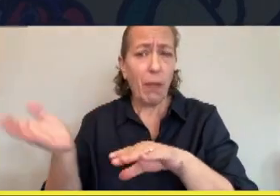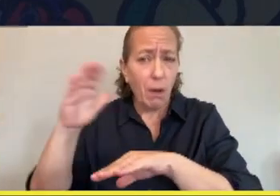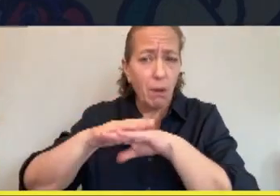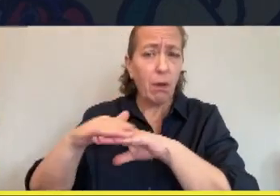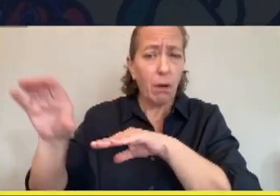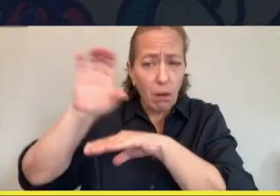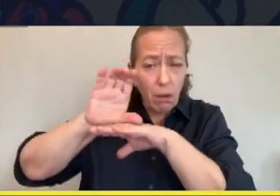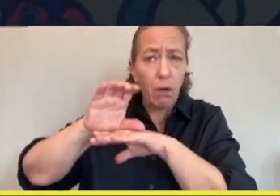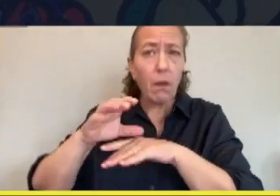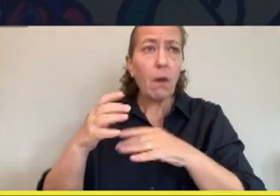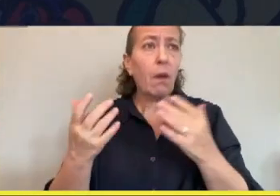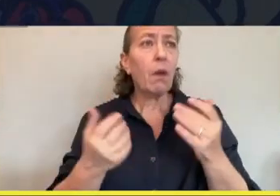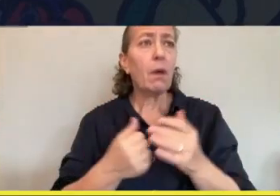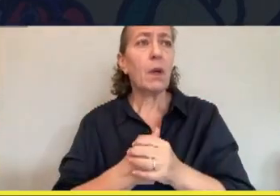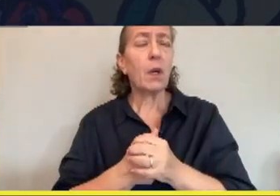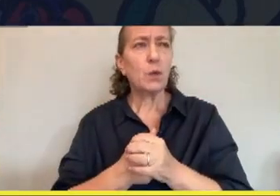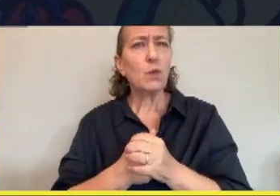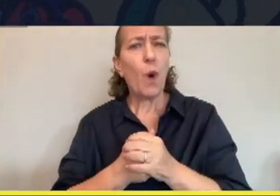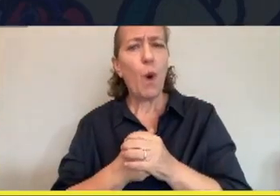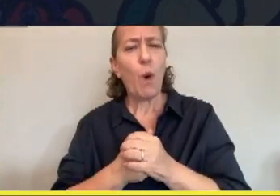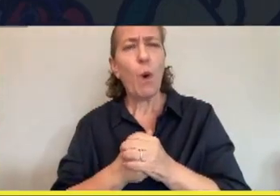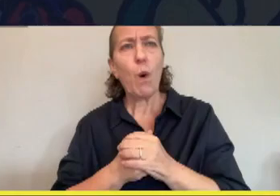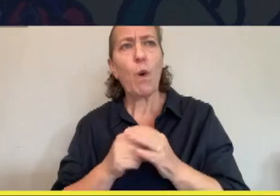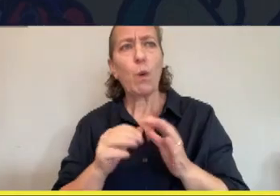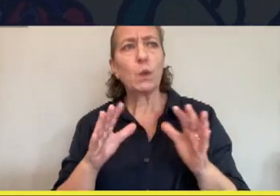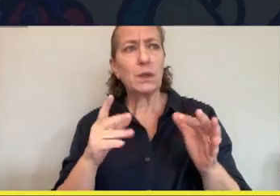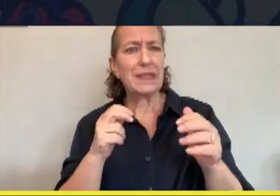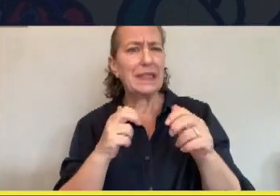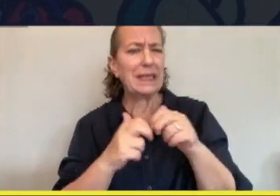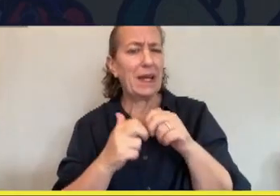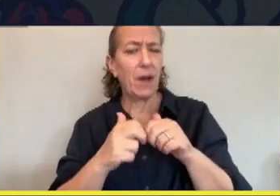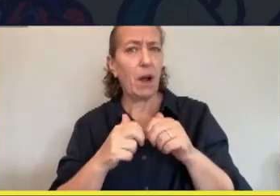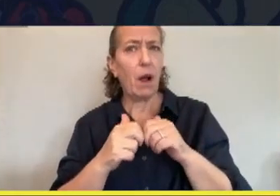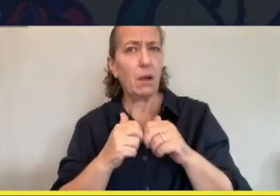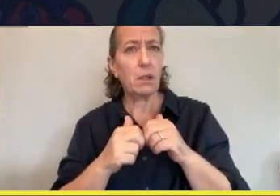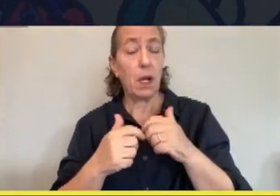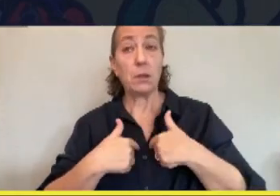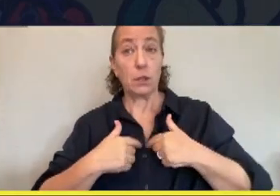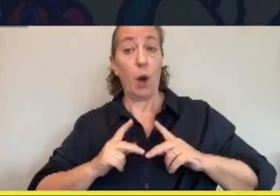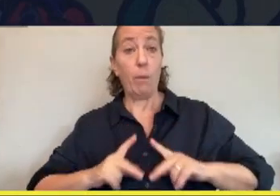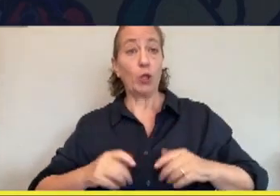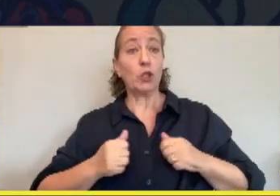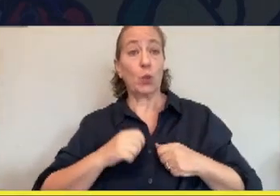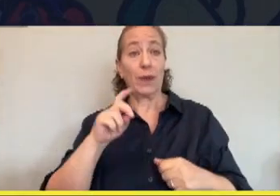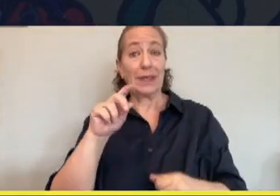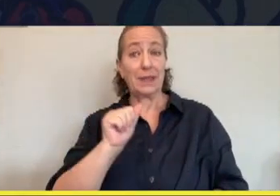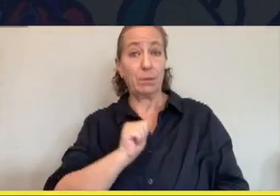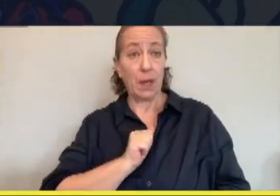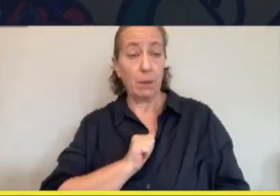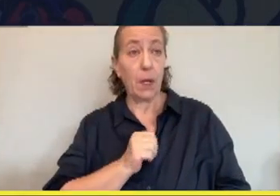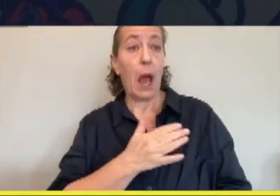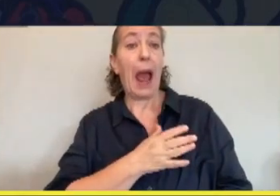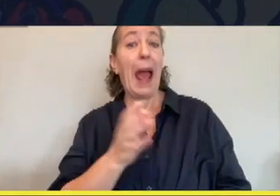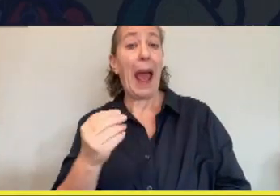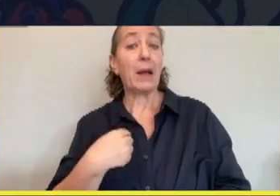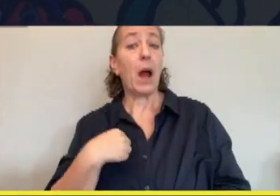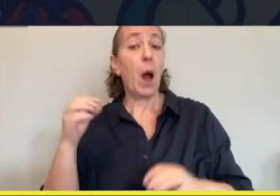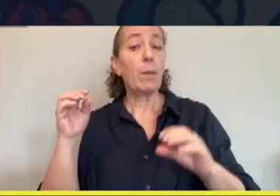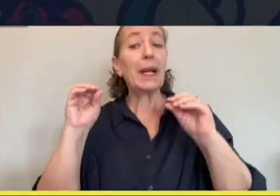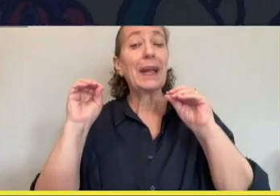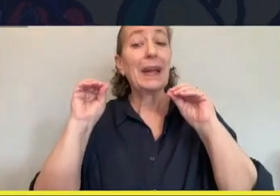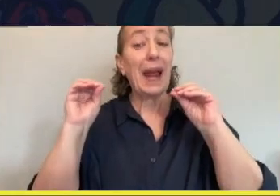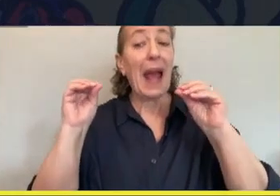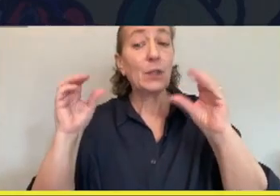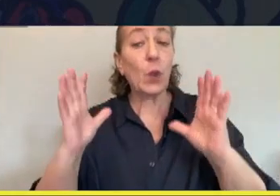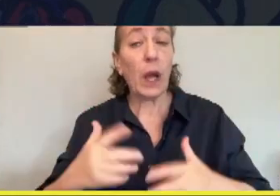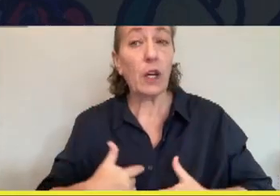it's difficult. I mean, as a person with a disability myself and an educator to deal with